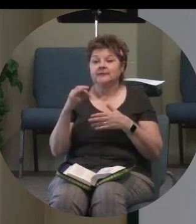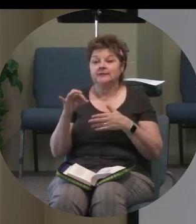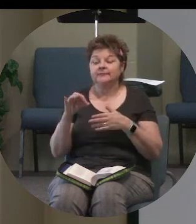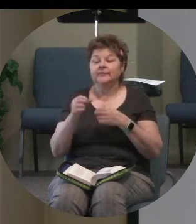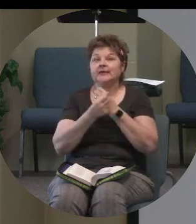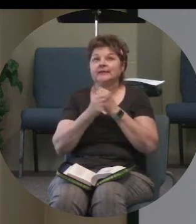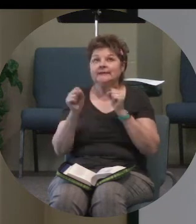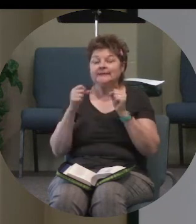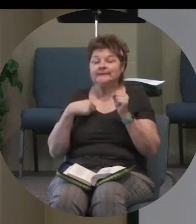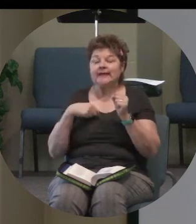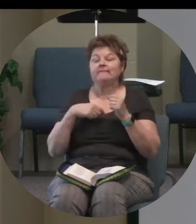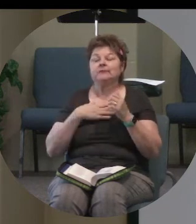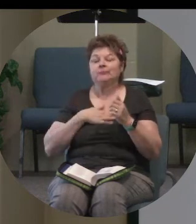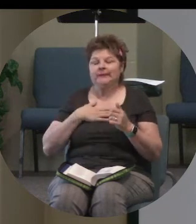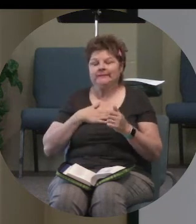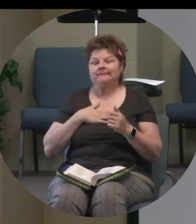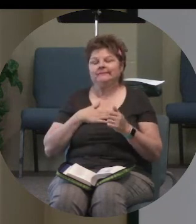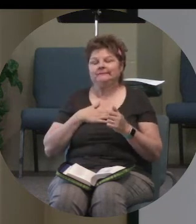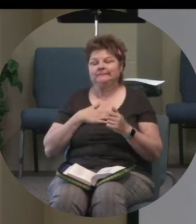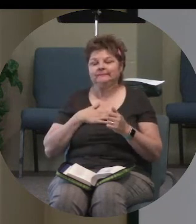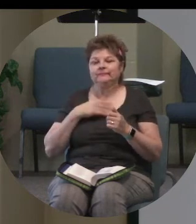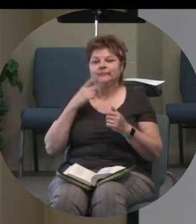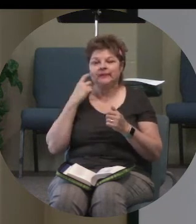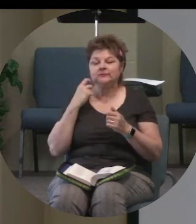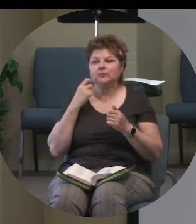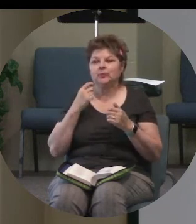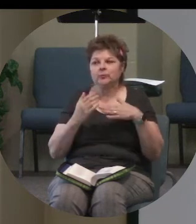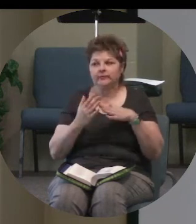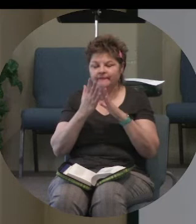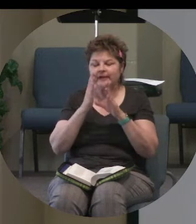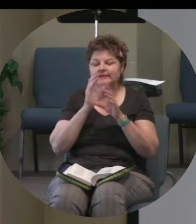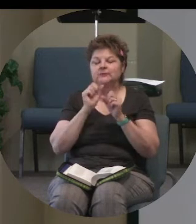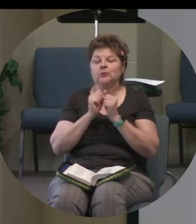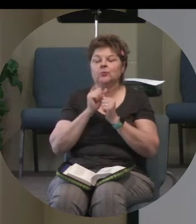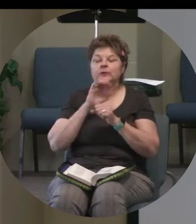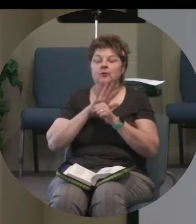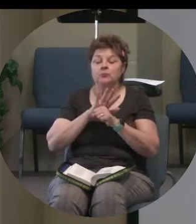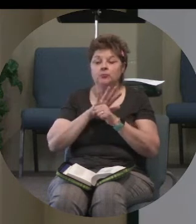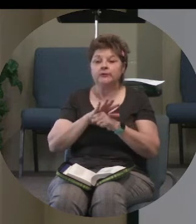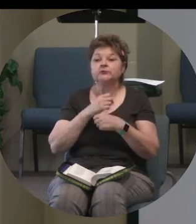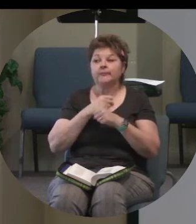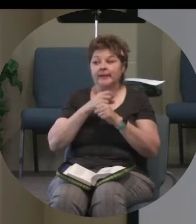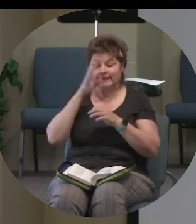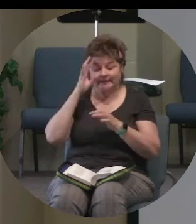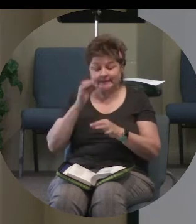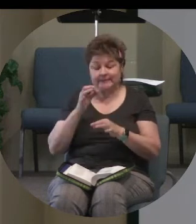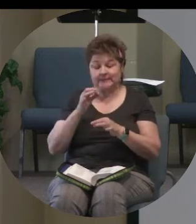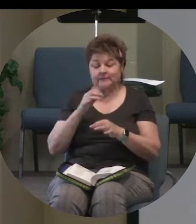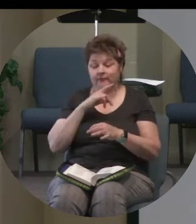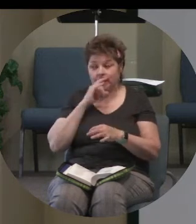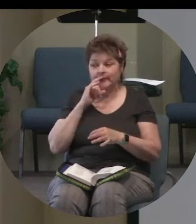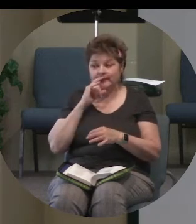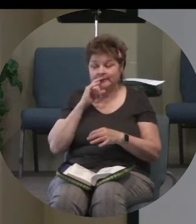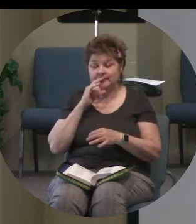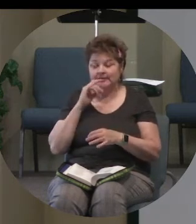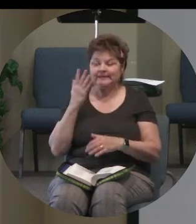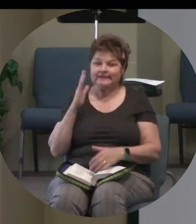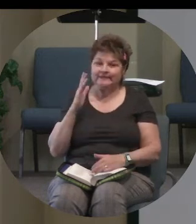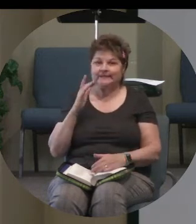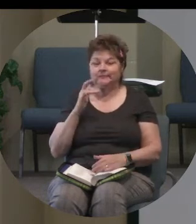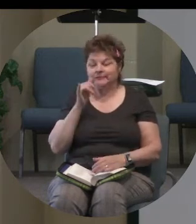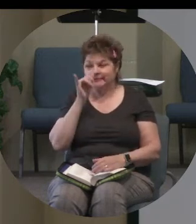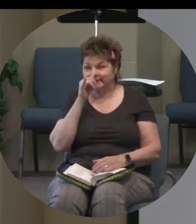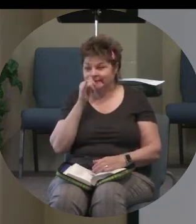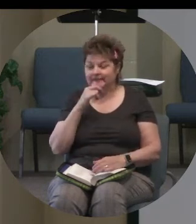us, please." Because when we're faced with pressure, when we're faced with even making decisions for our kids, it seems silly